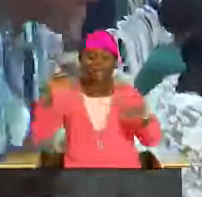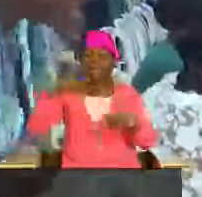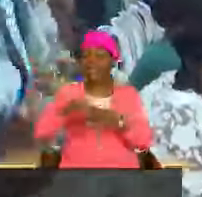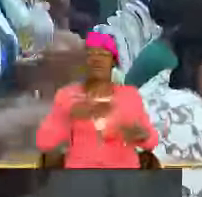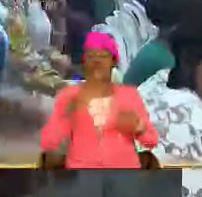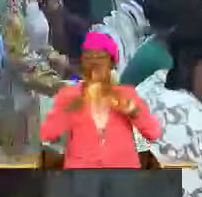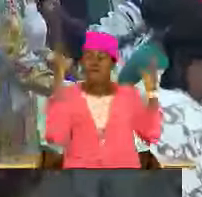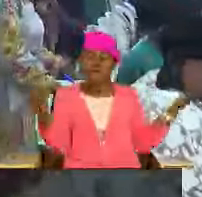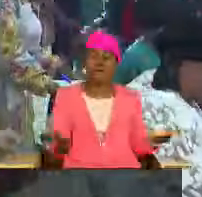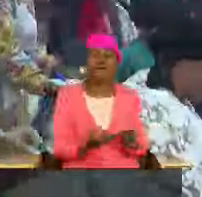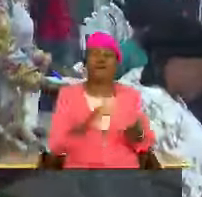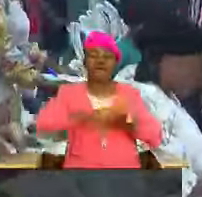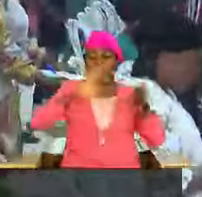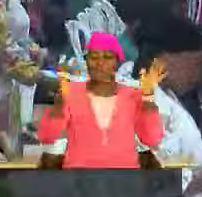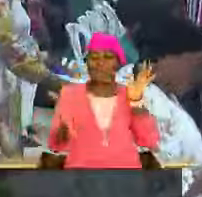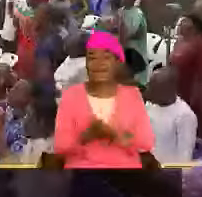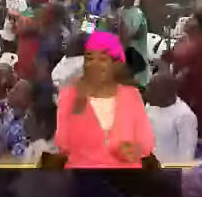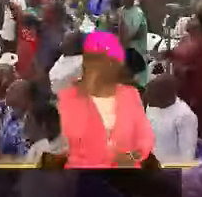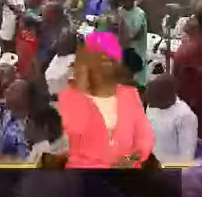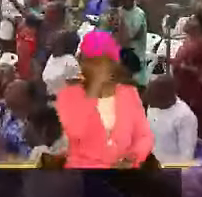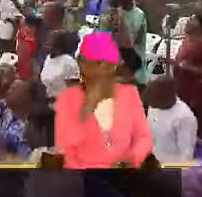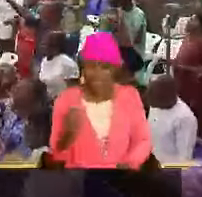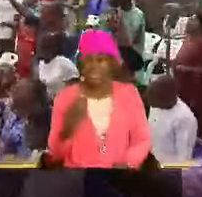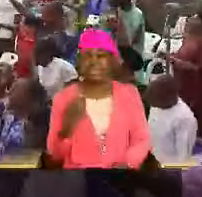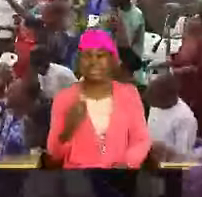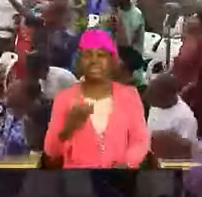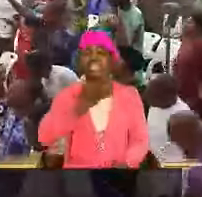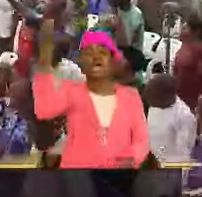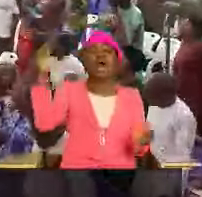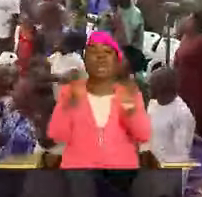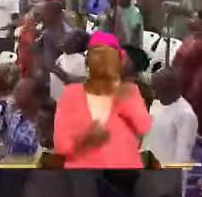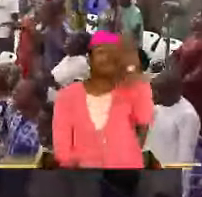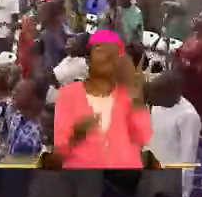enough shout it with fire